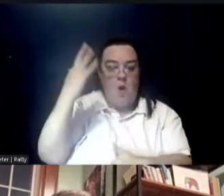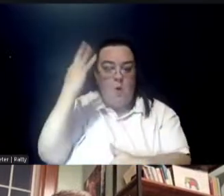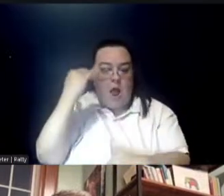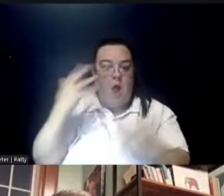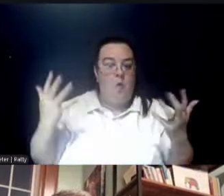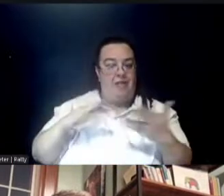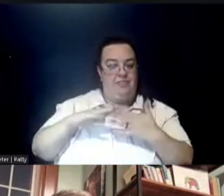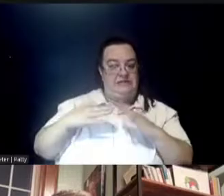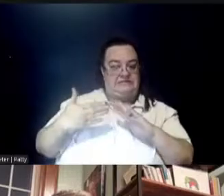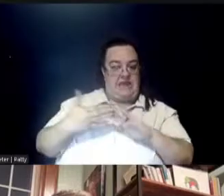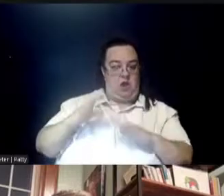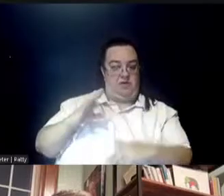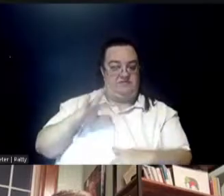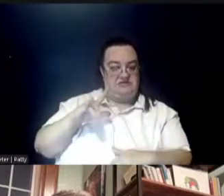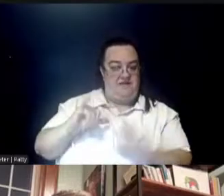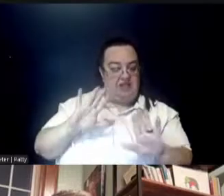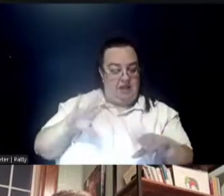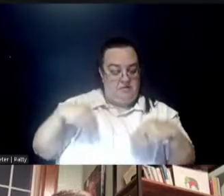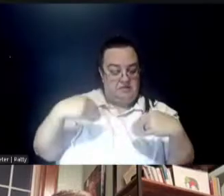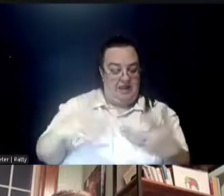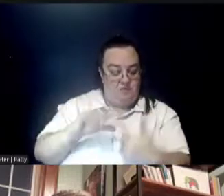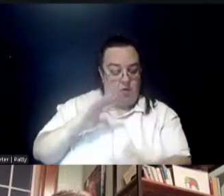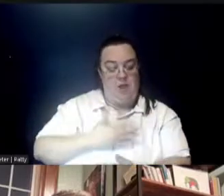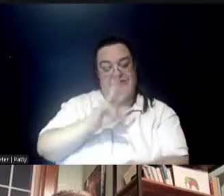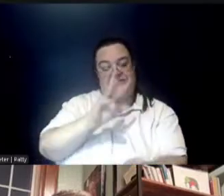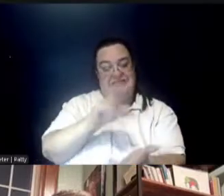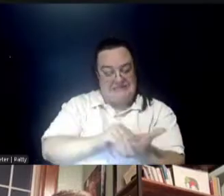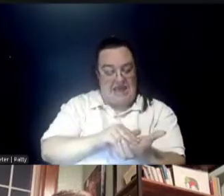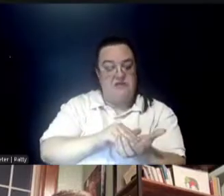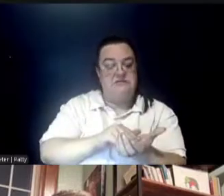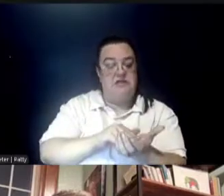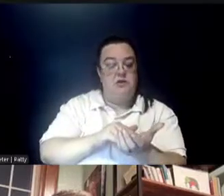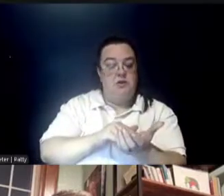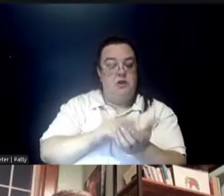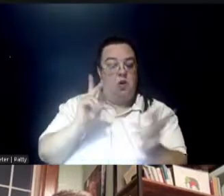Cheverly delivers to our 6,000 residents costs $11.5 million.